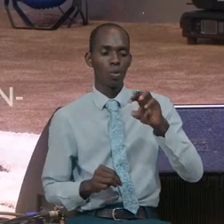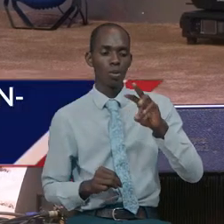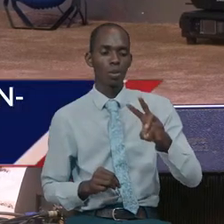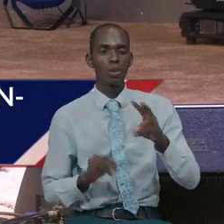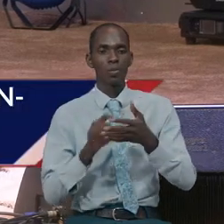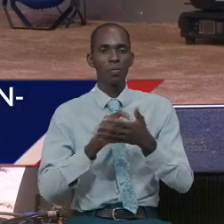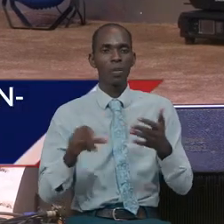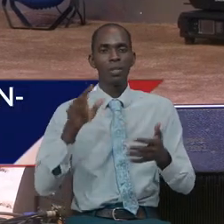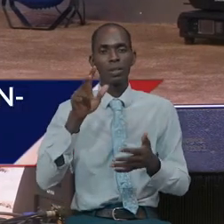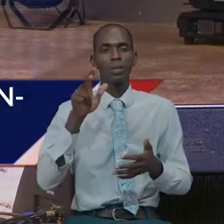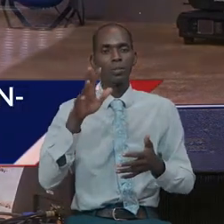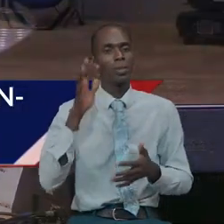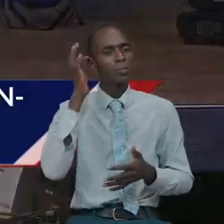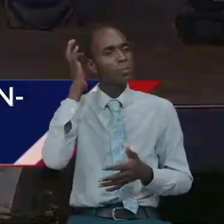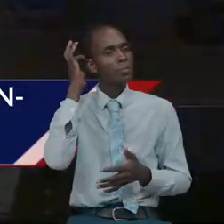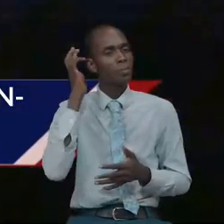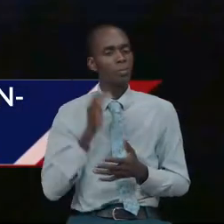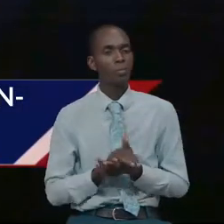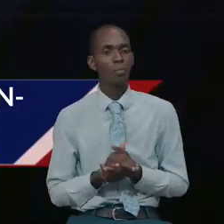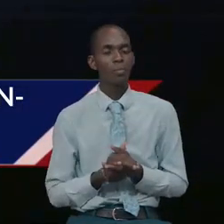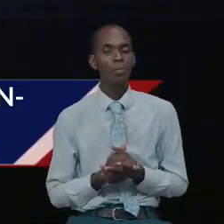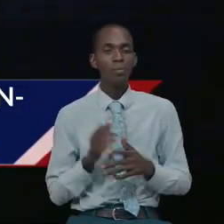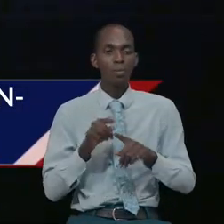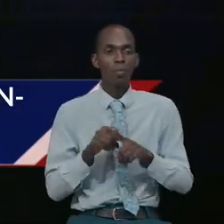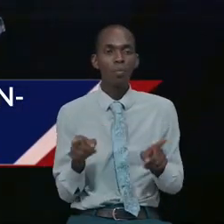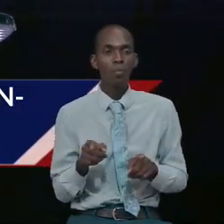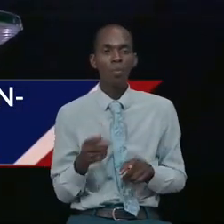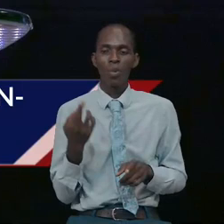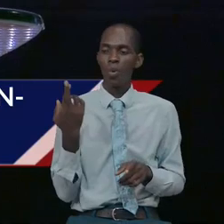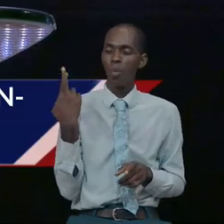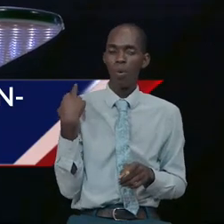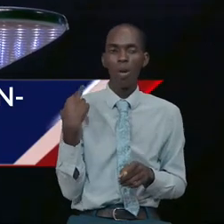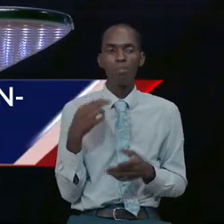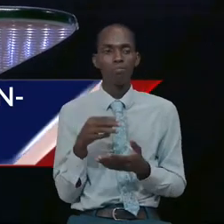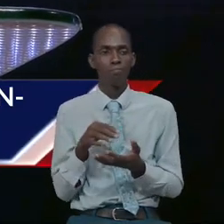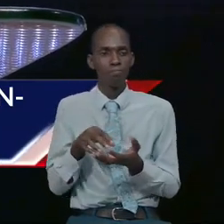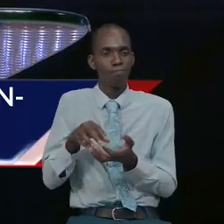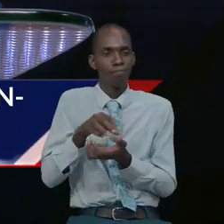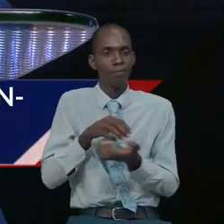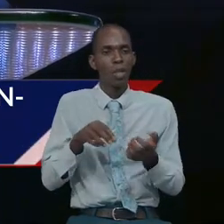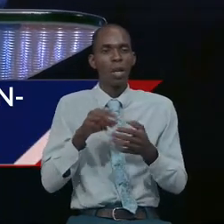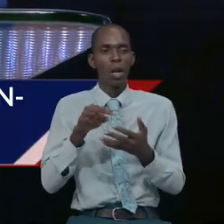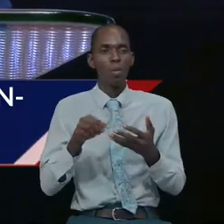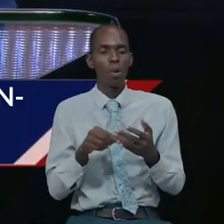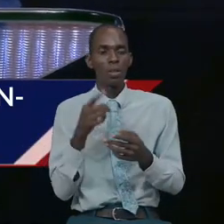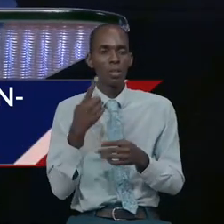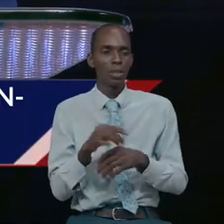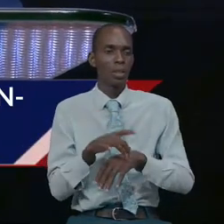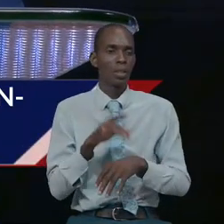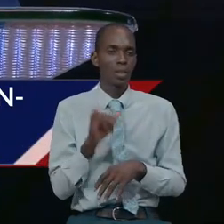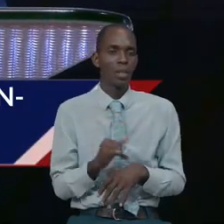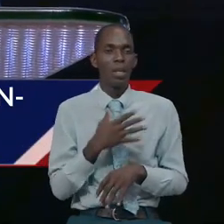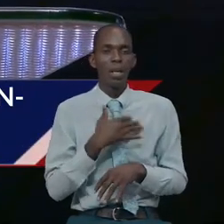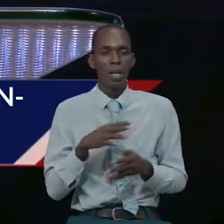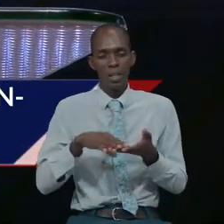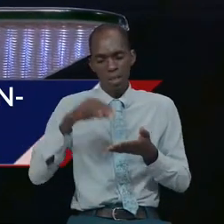Psalm 106, verse 35, but they were mingled among the heathen, and they learned